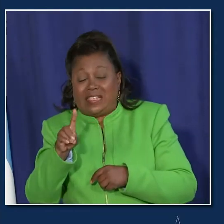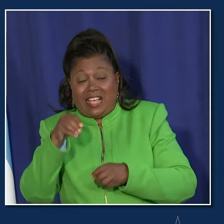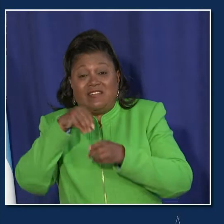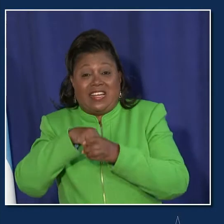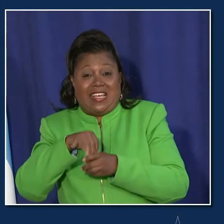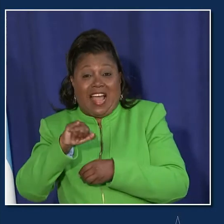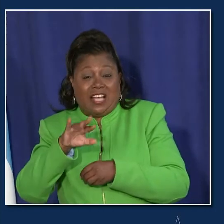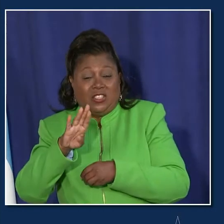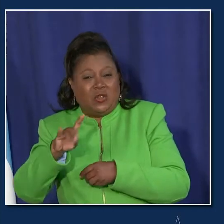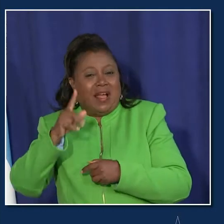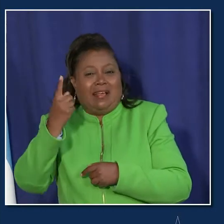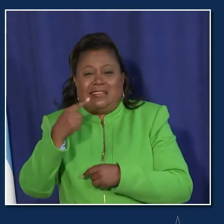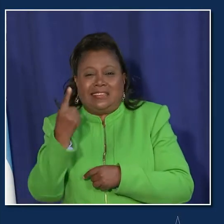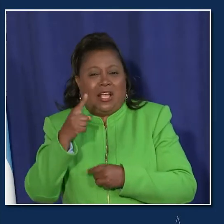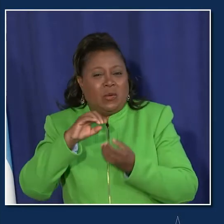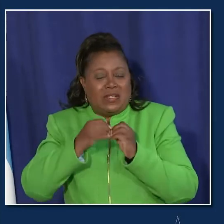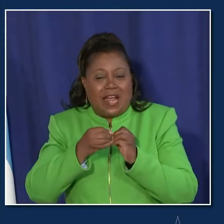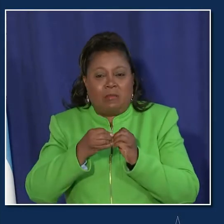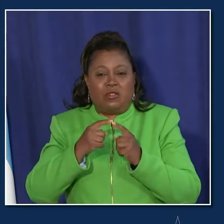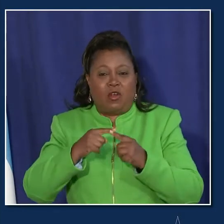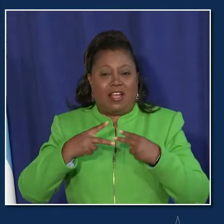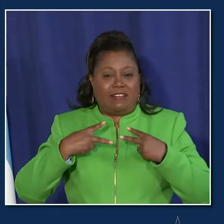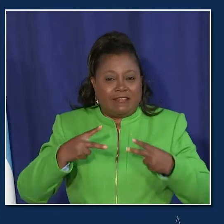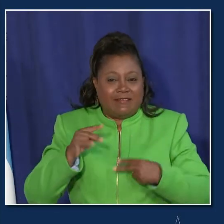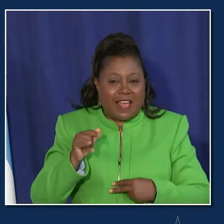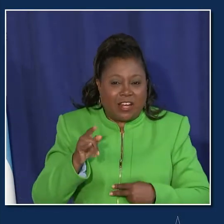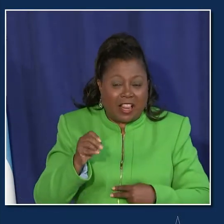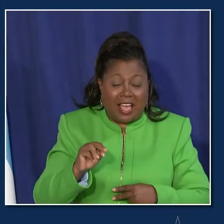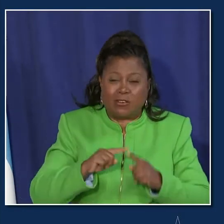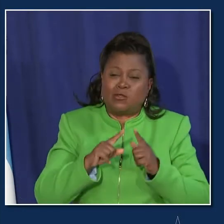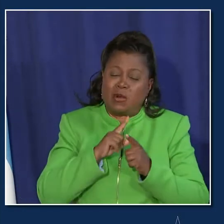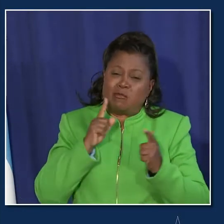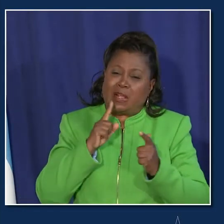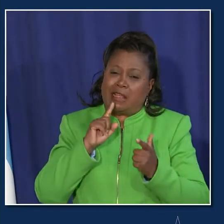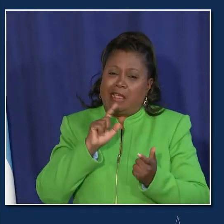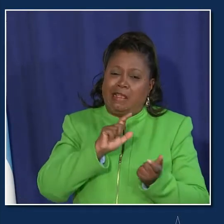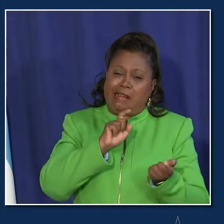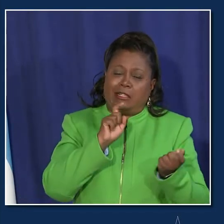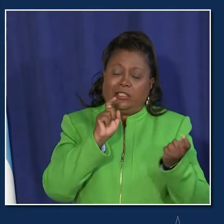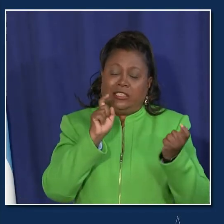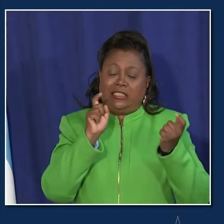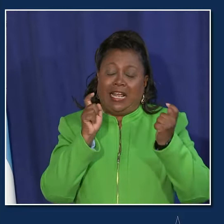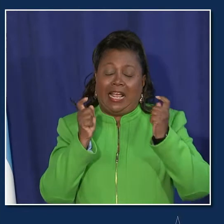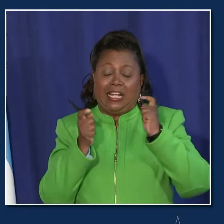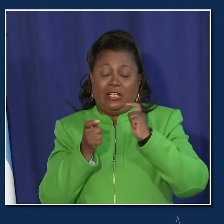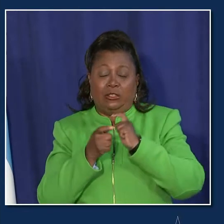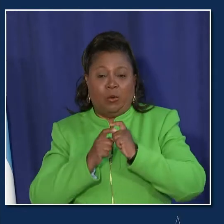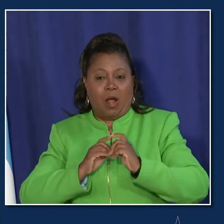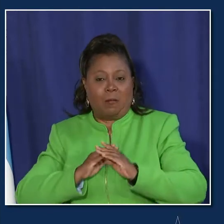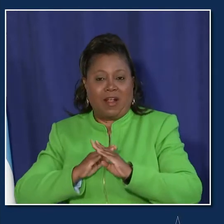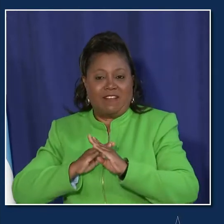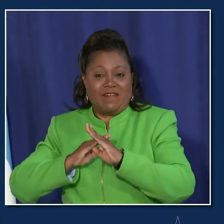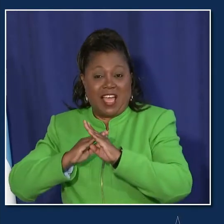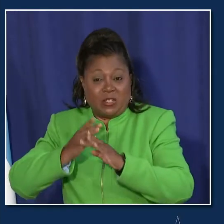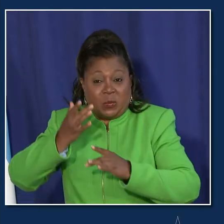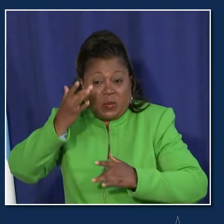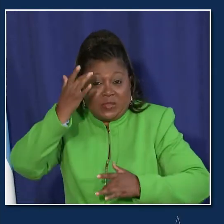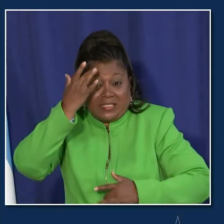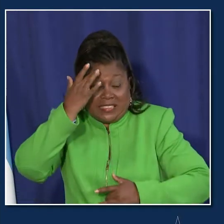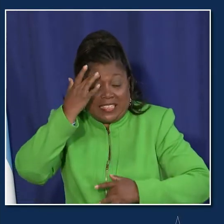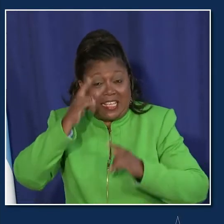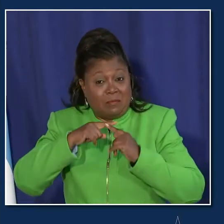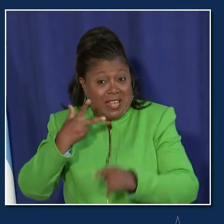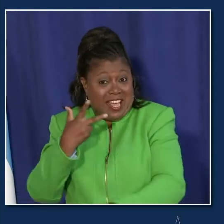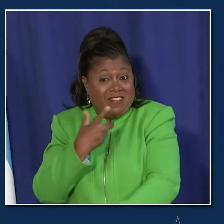ICU, single-digit number of people on ventilators. We are largely turning this into a preventable disease, but